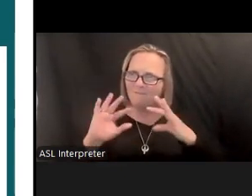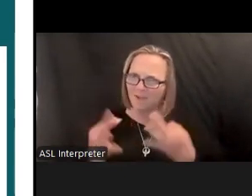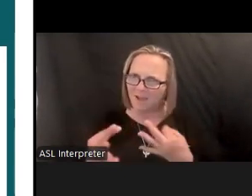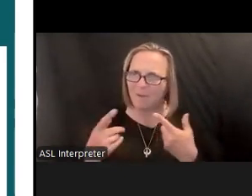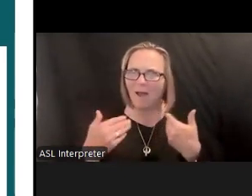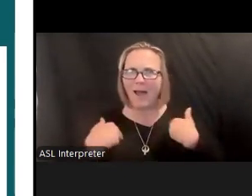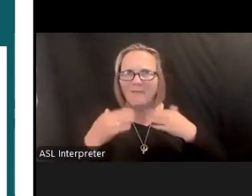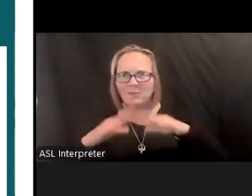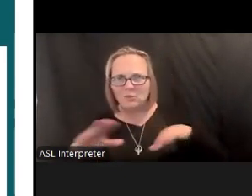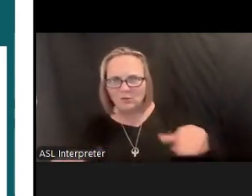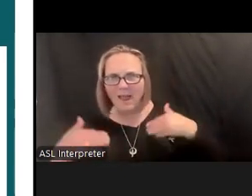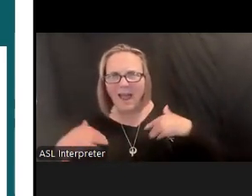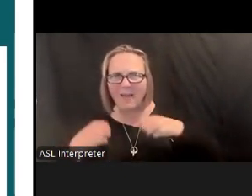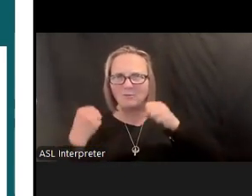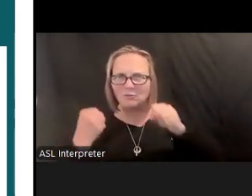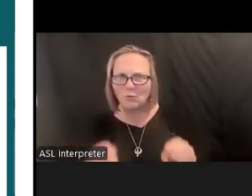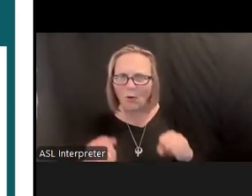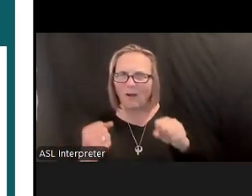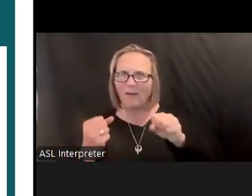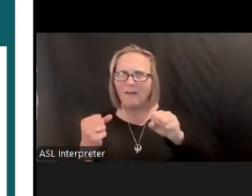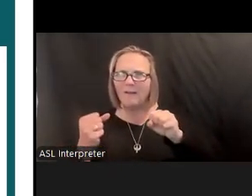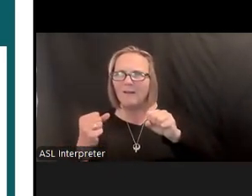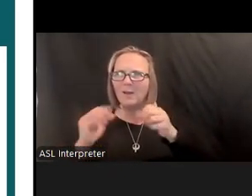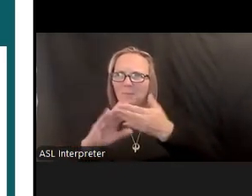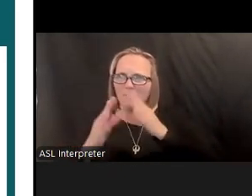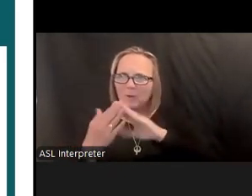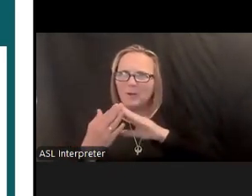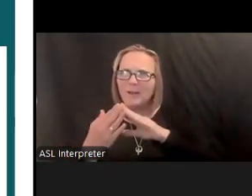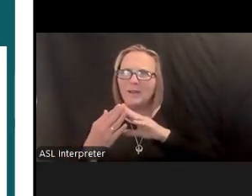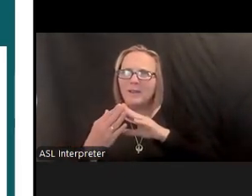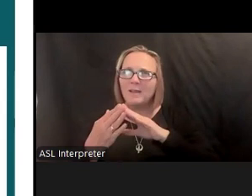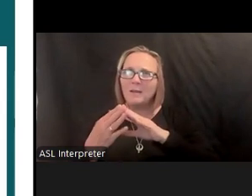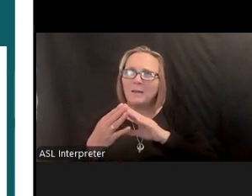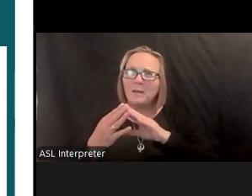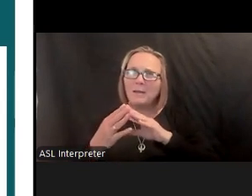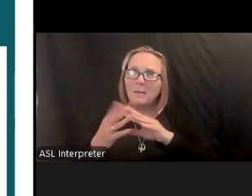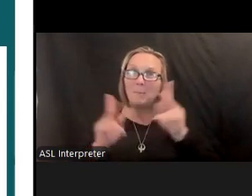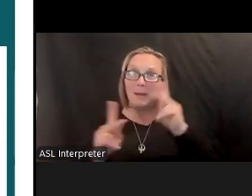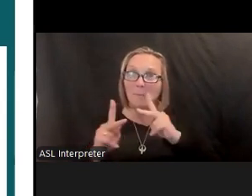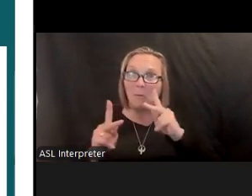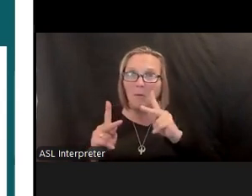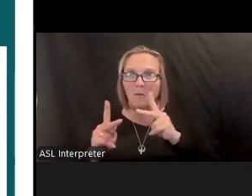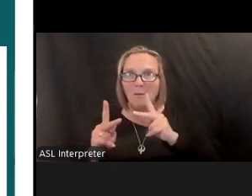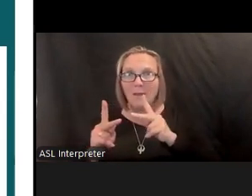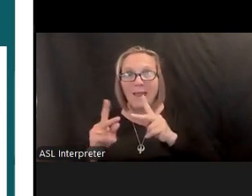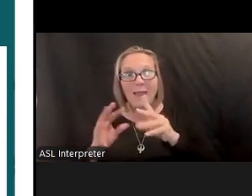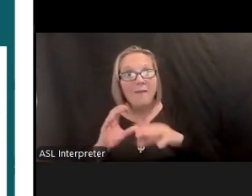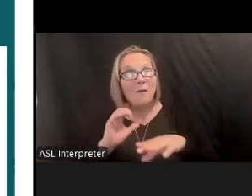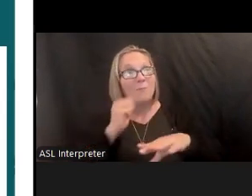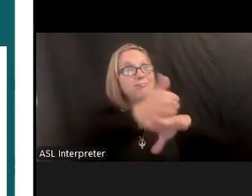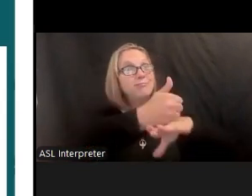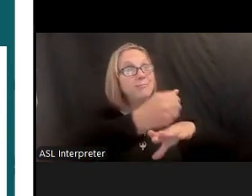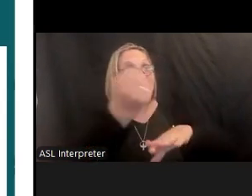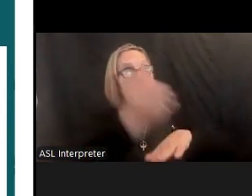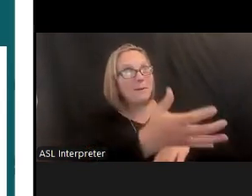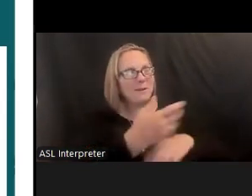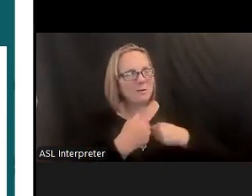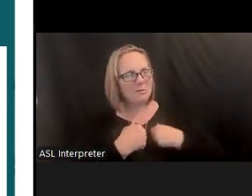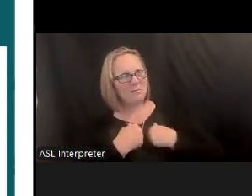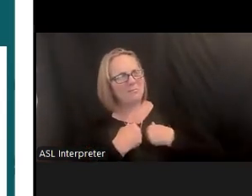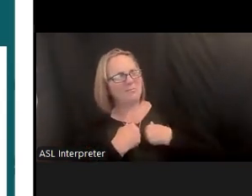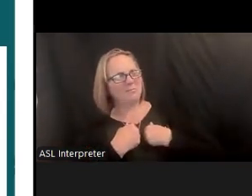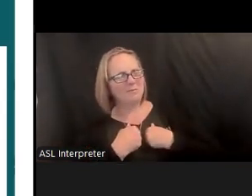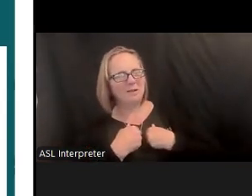a community of families and people. And I think putting a casino where it's going to bring people from